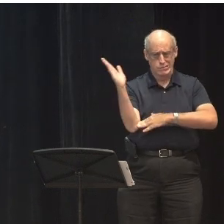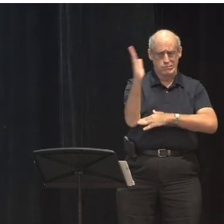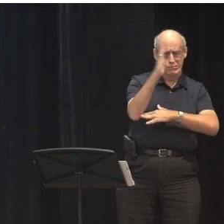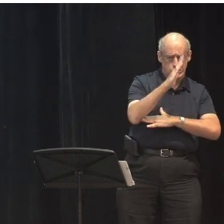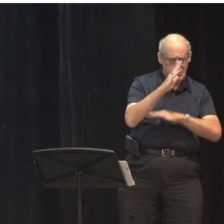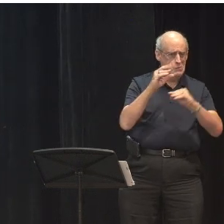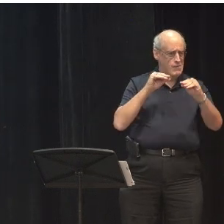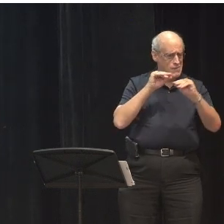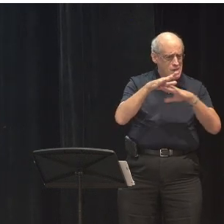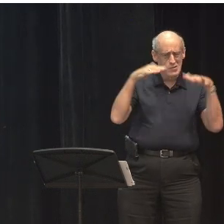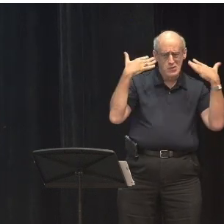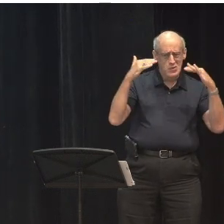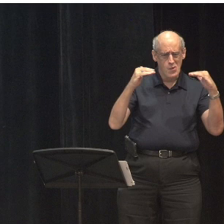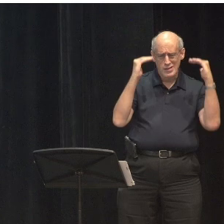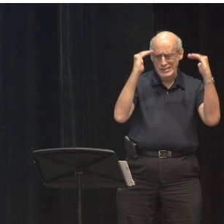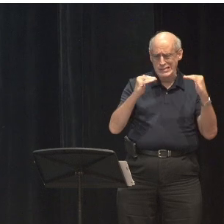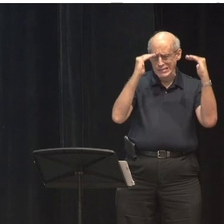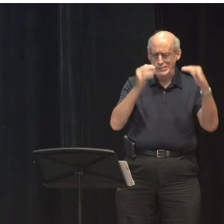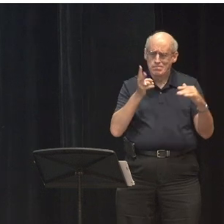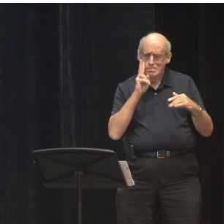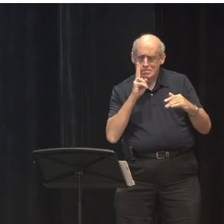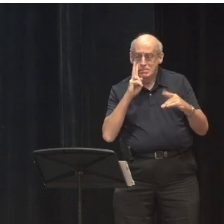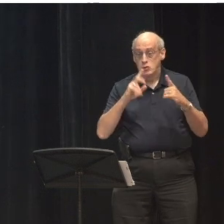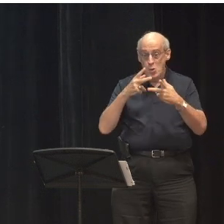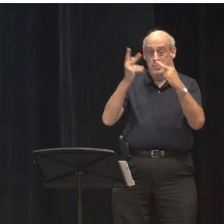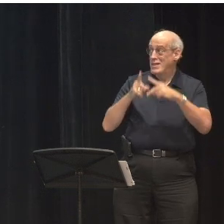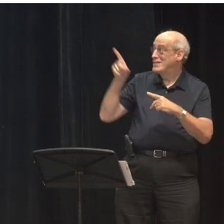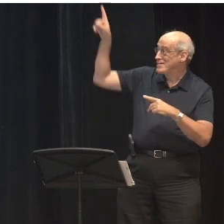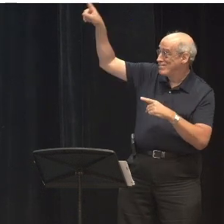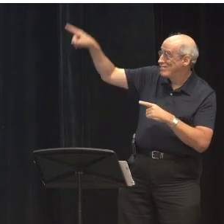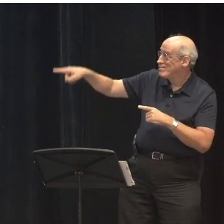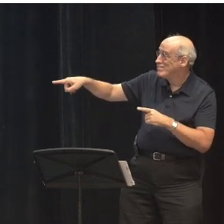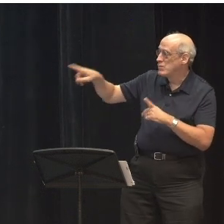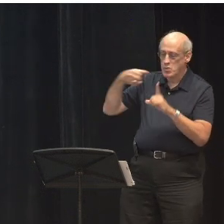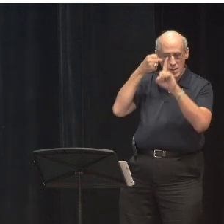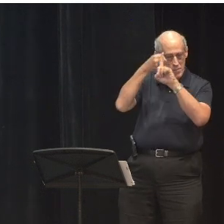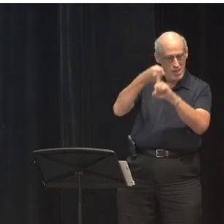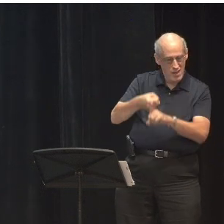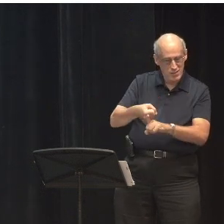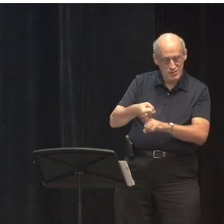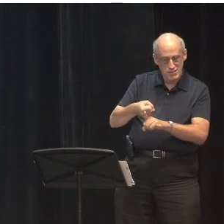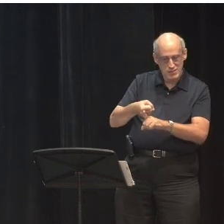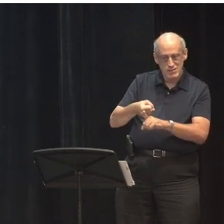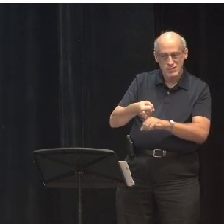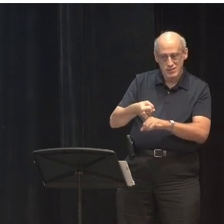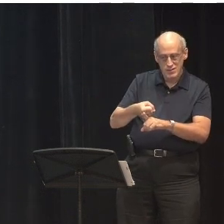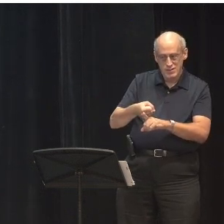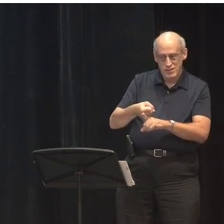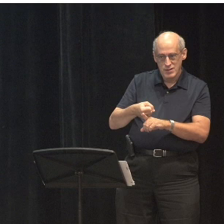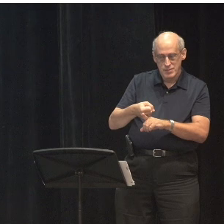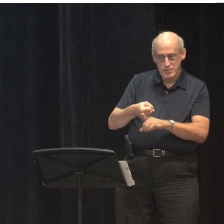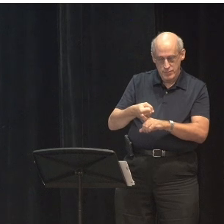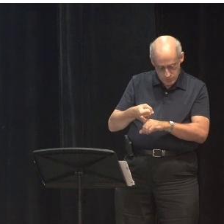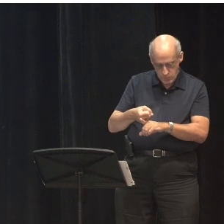all that work was we found these locations here that would be impacted. I suppose, in the